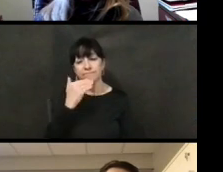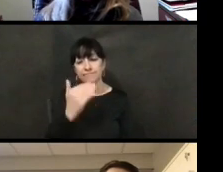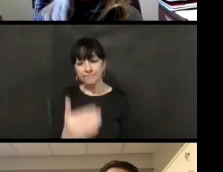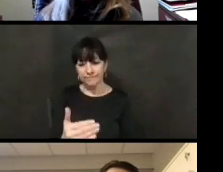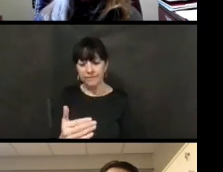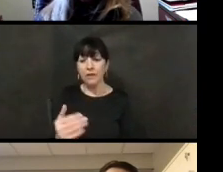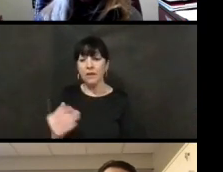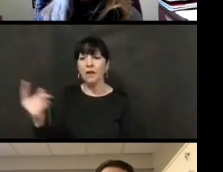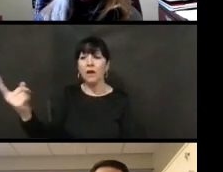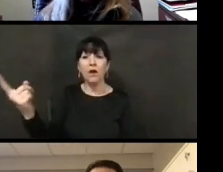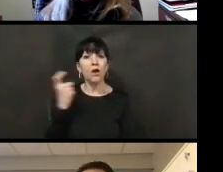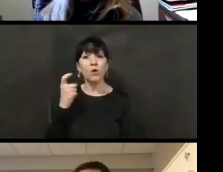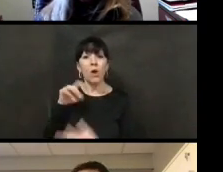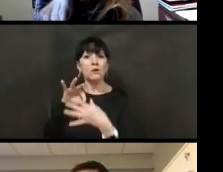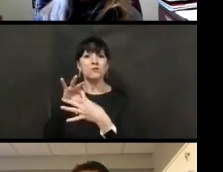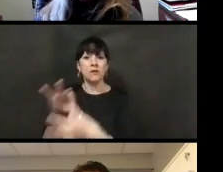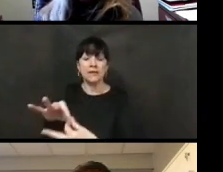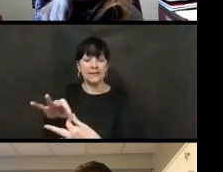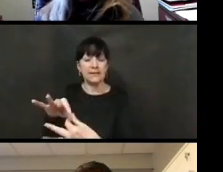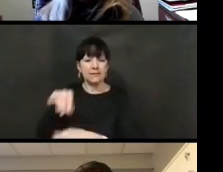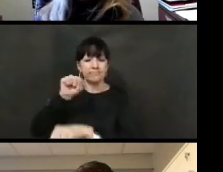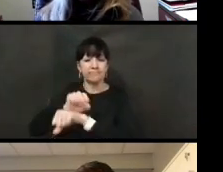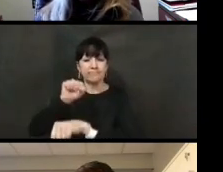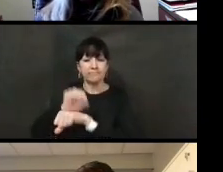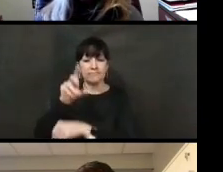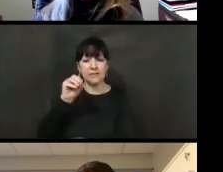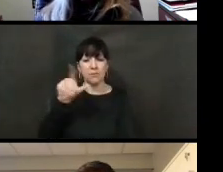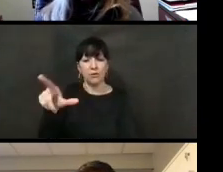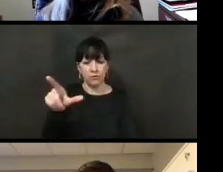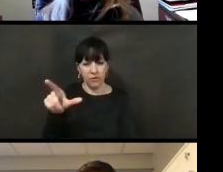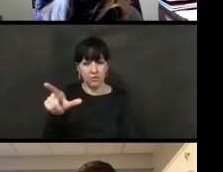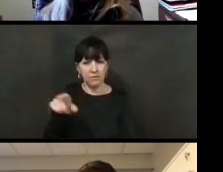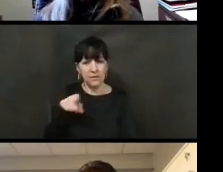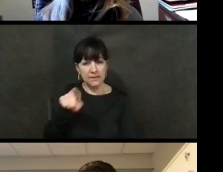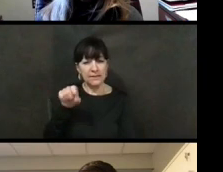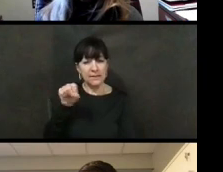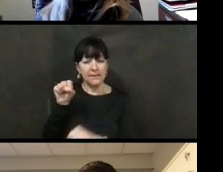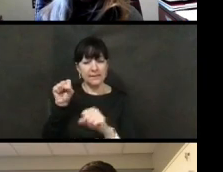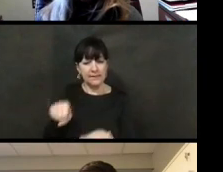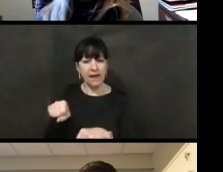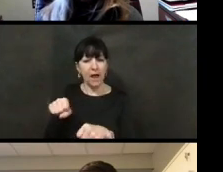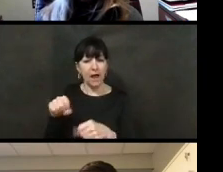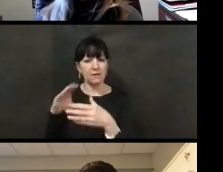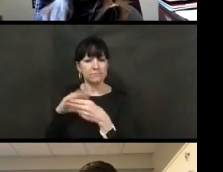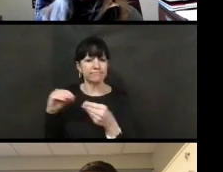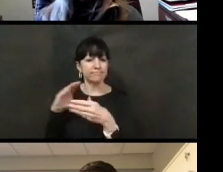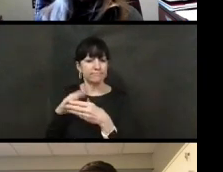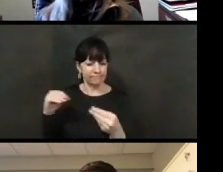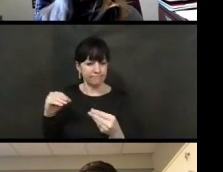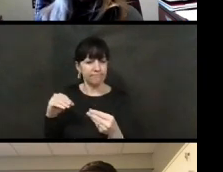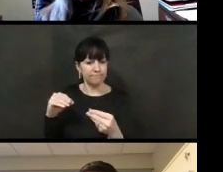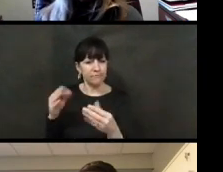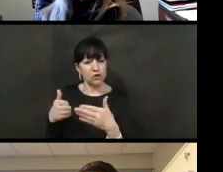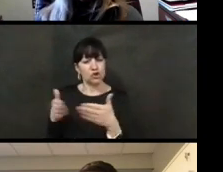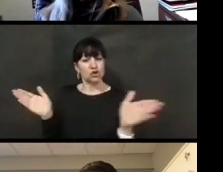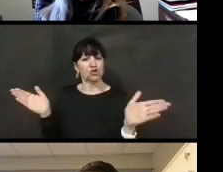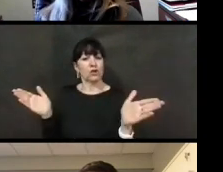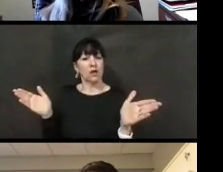Cade. We got this question last time as well, a couple in the pre-submitted. Can you just talk generally about budget impact of